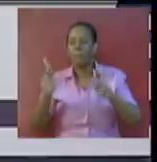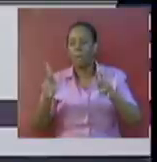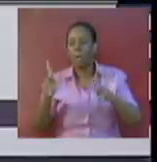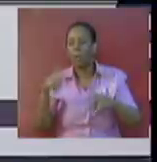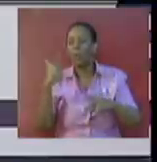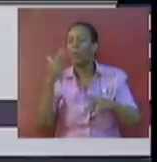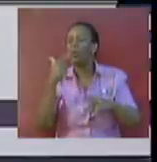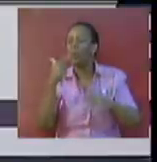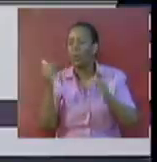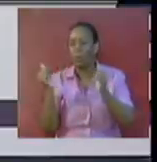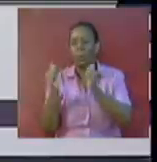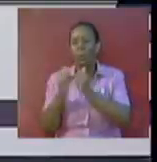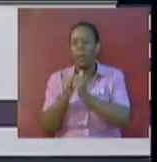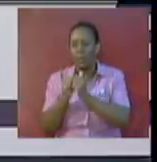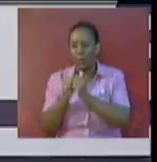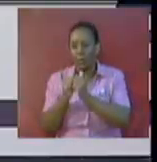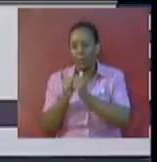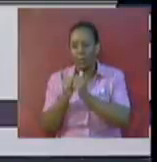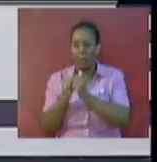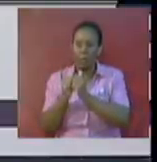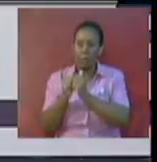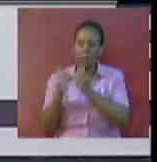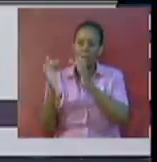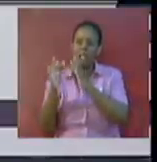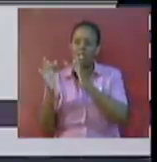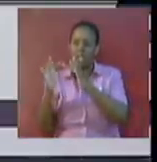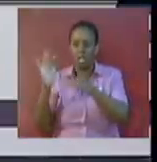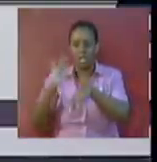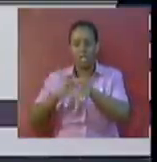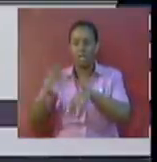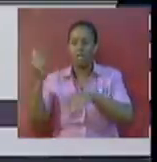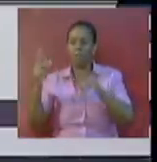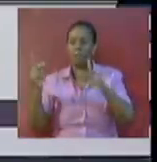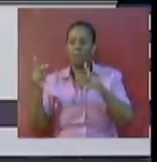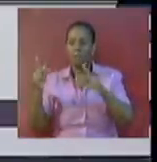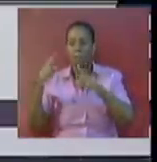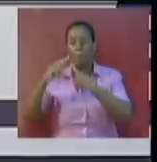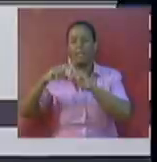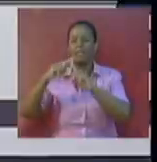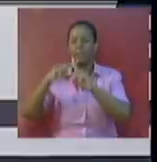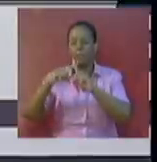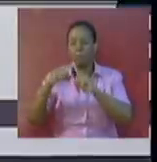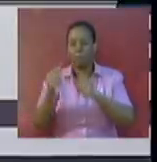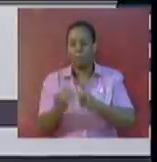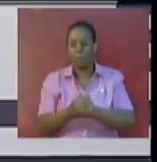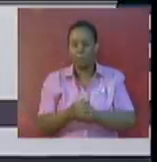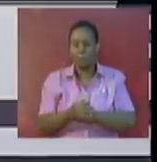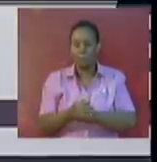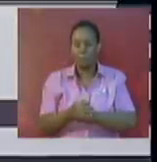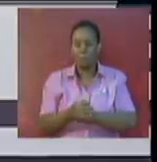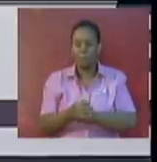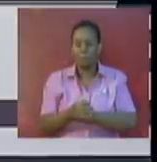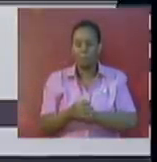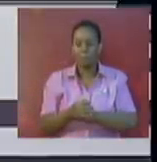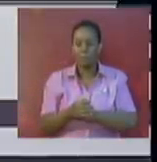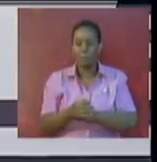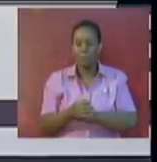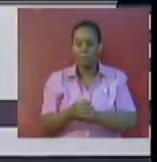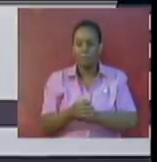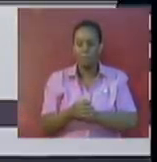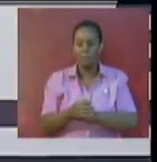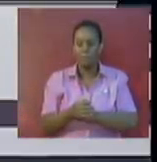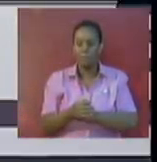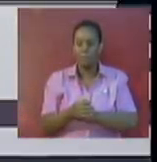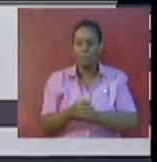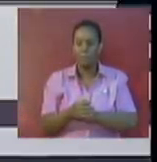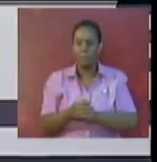and the GIS, where we can map and analyze data a lot more quickly. So those are the two initiatives that we are looking at right now, but there are other things which we are also